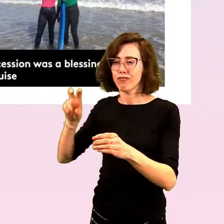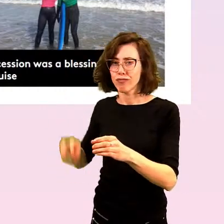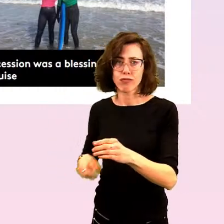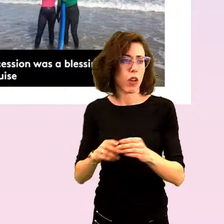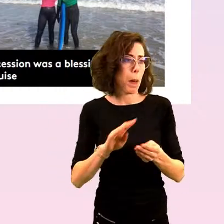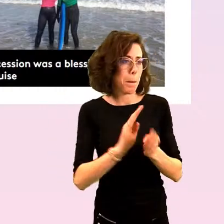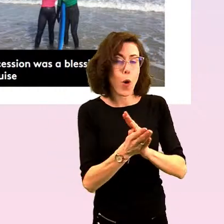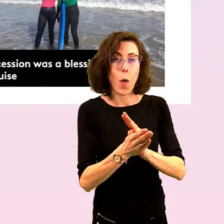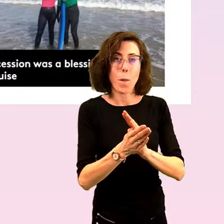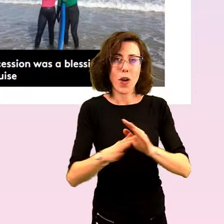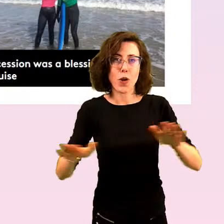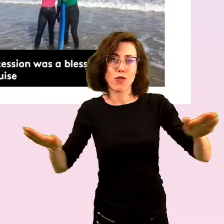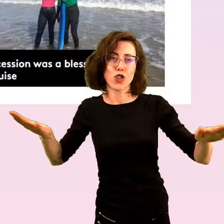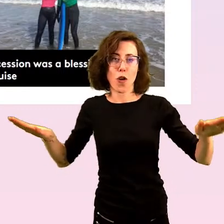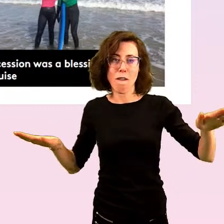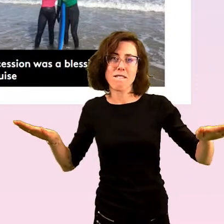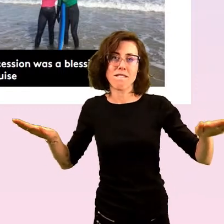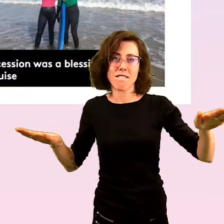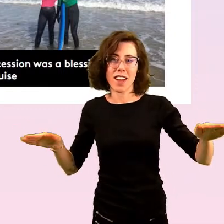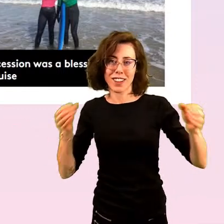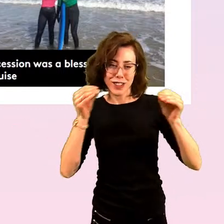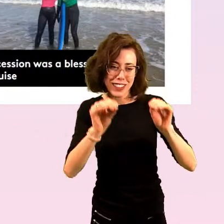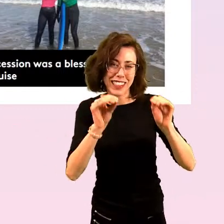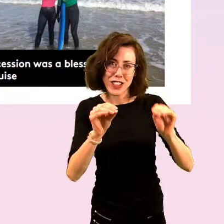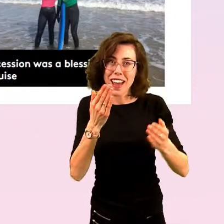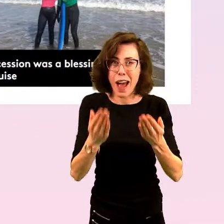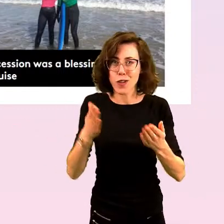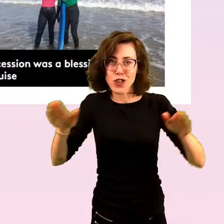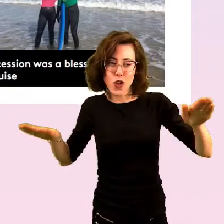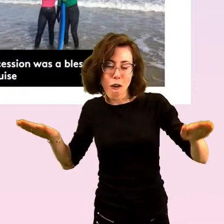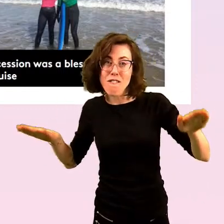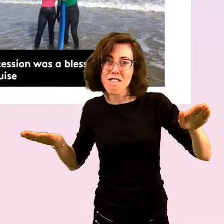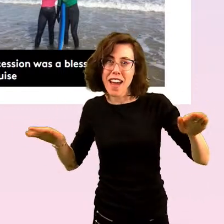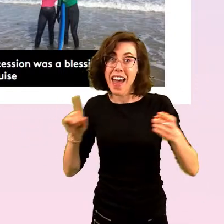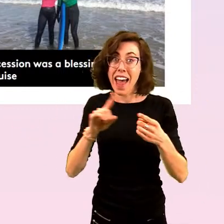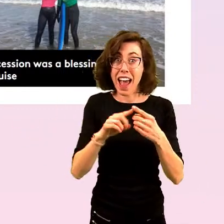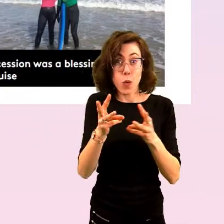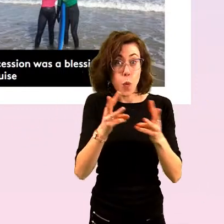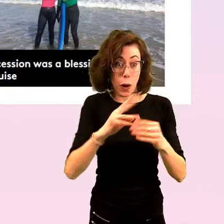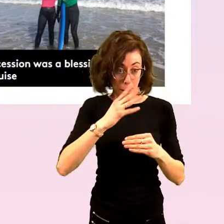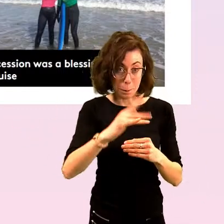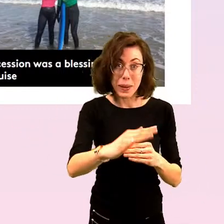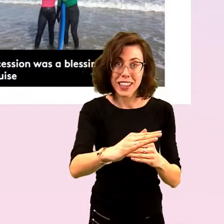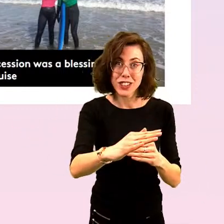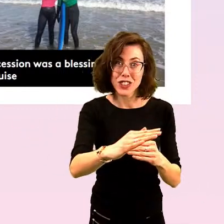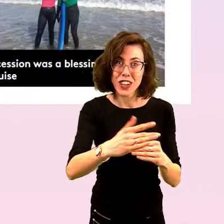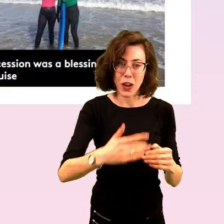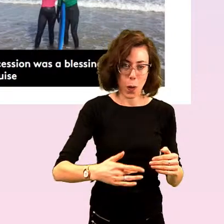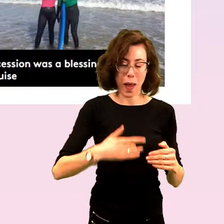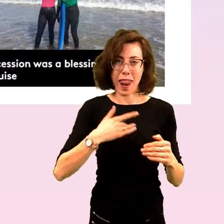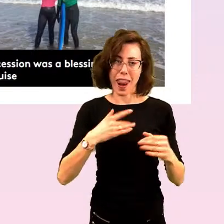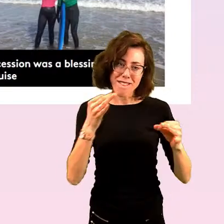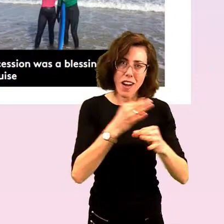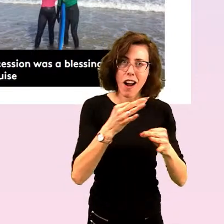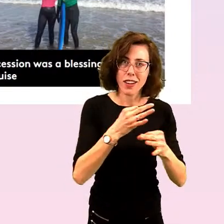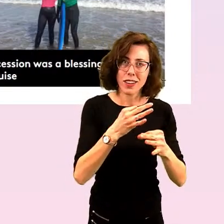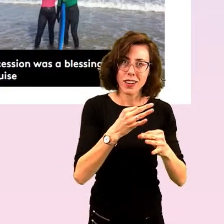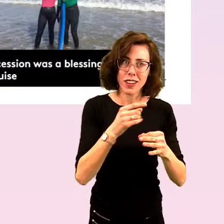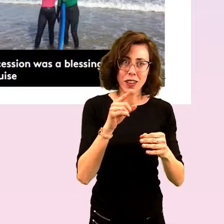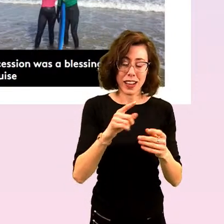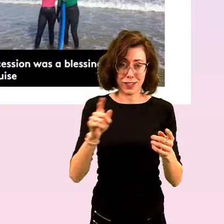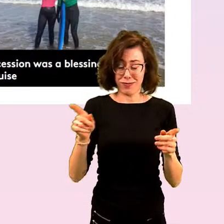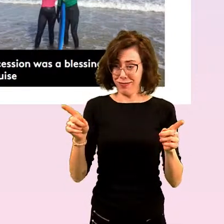she works on the beach actually as a beach lifeguard. So what a change in career that you can actually achieve.